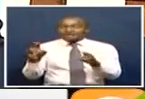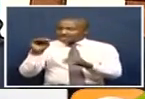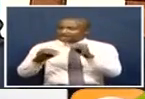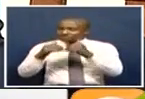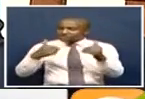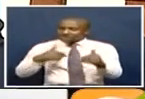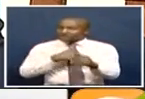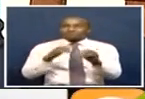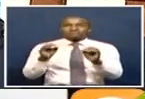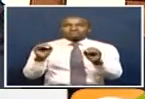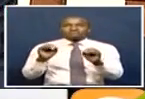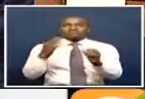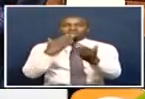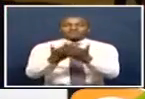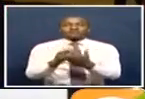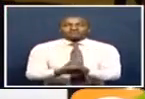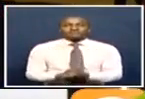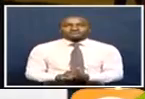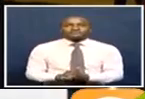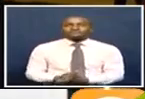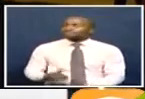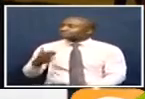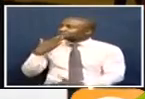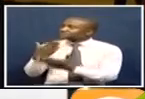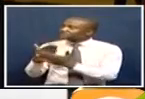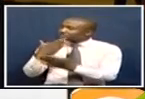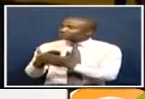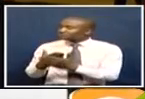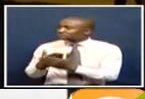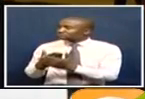divide us. Thank you. Thank you, Father Francis.